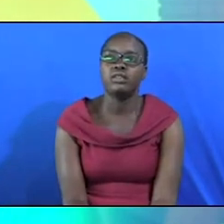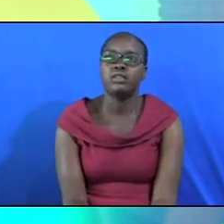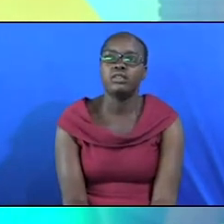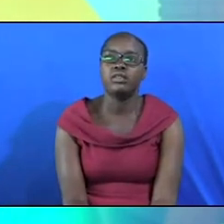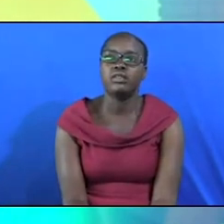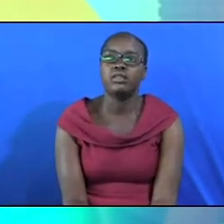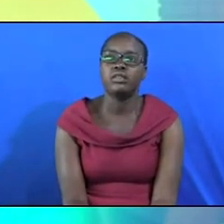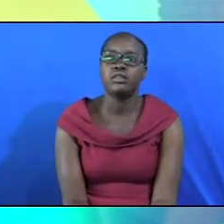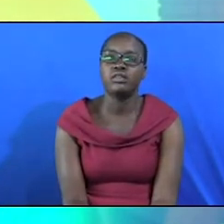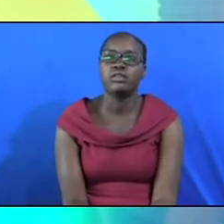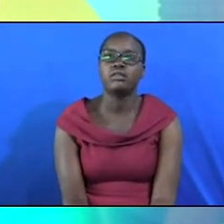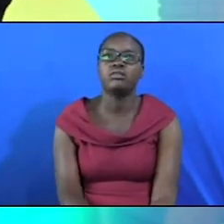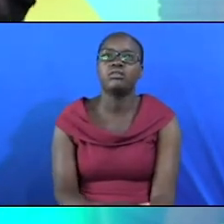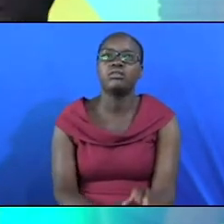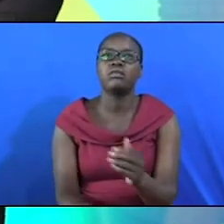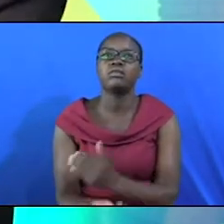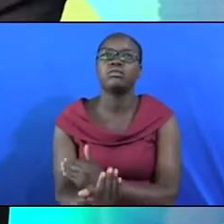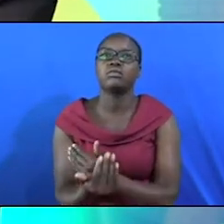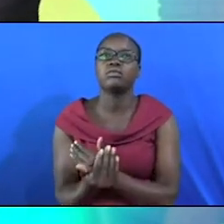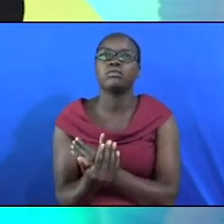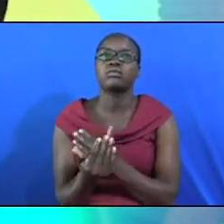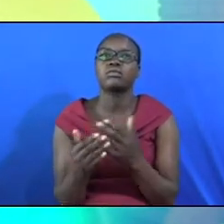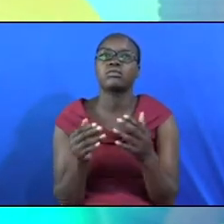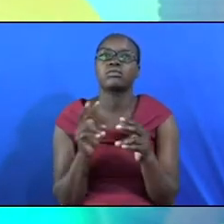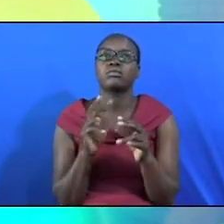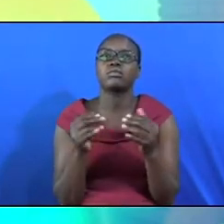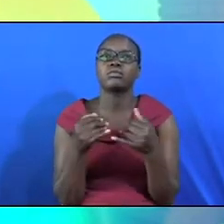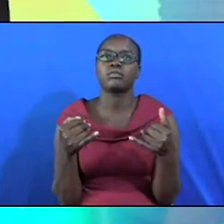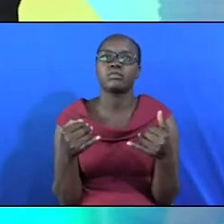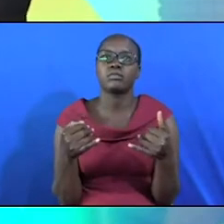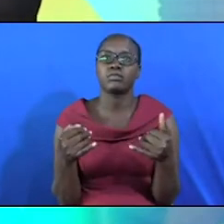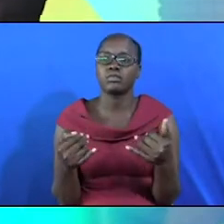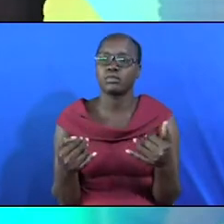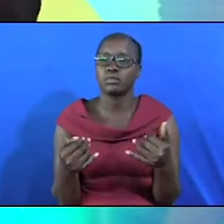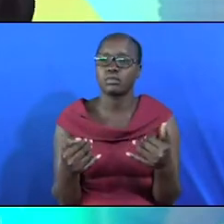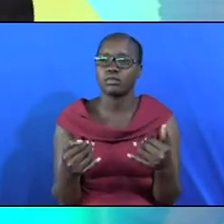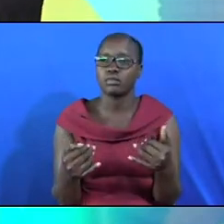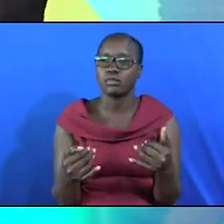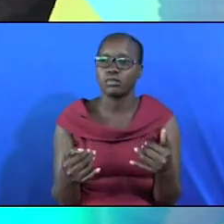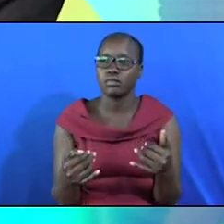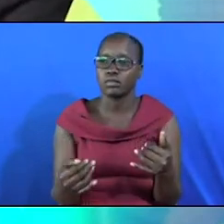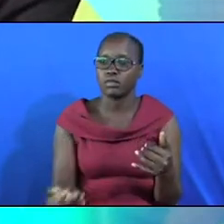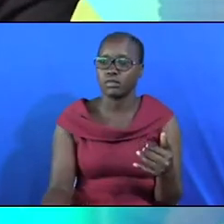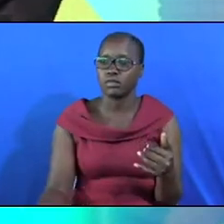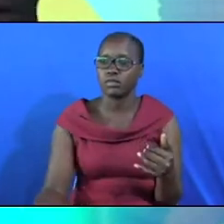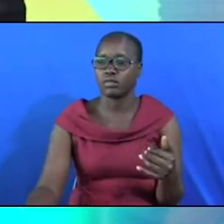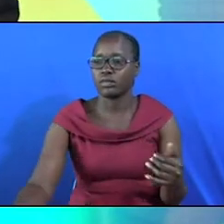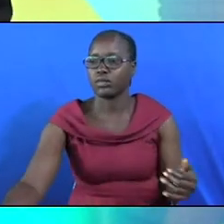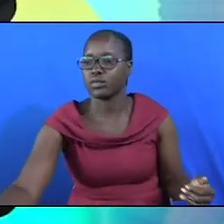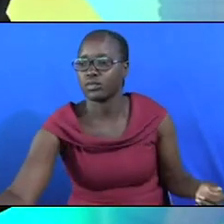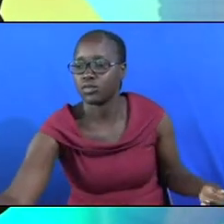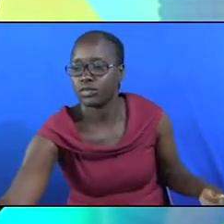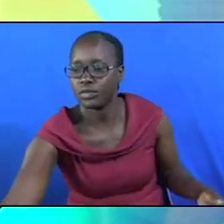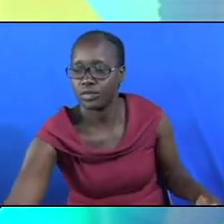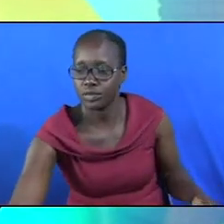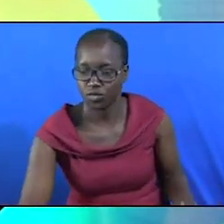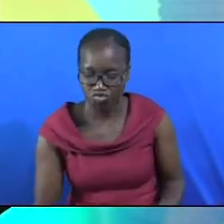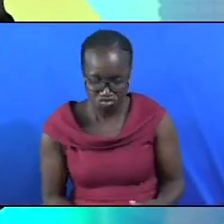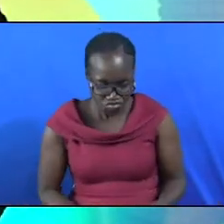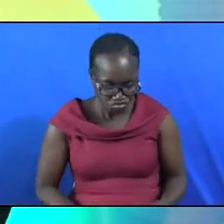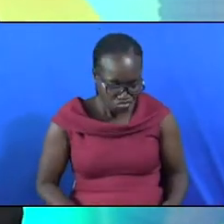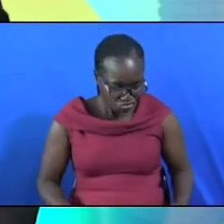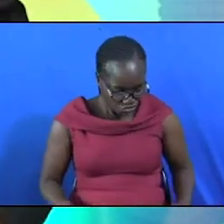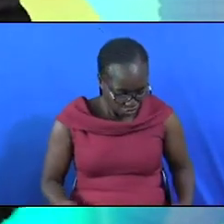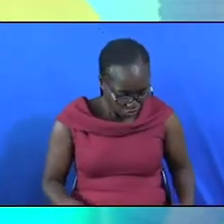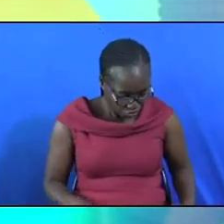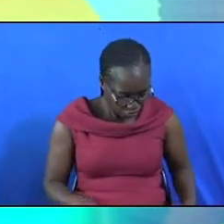you came to church. You are watching online and you are looking down. Things are bad for you. But God can answer you at the